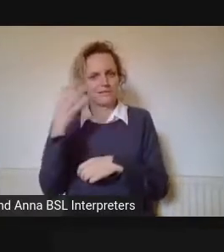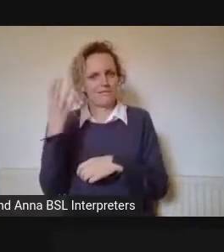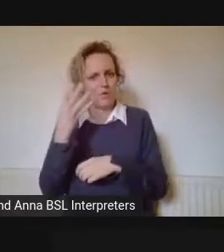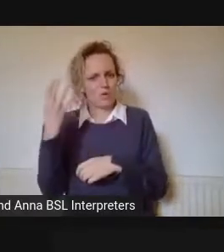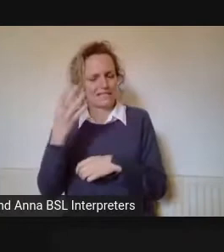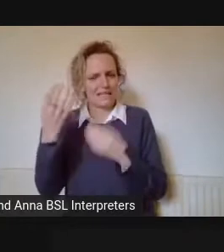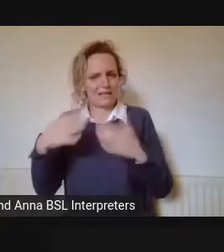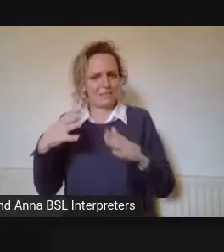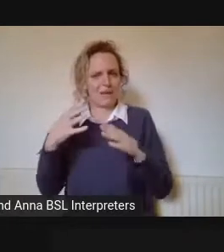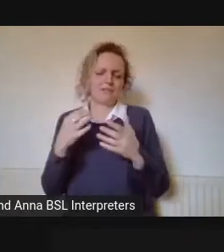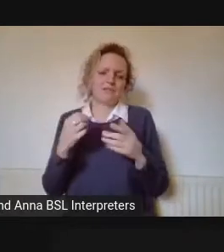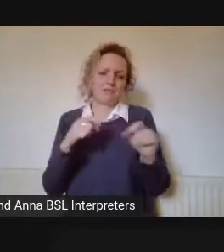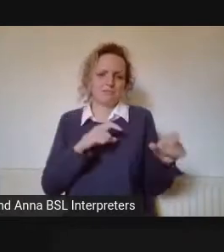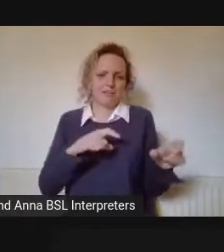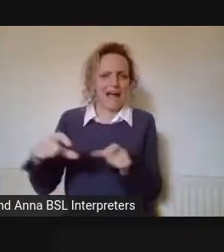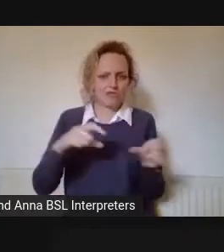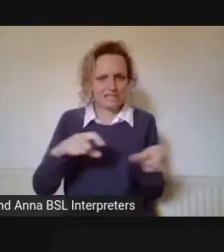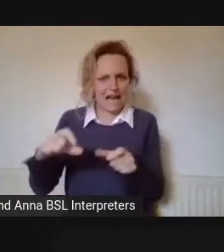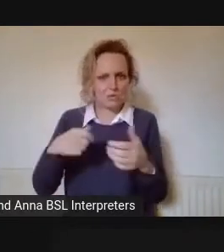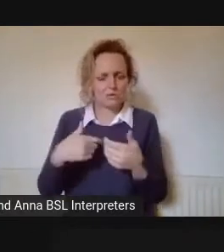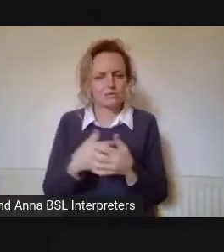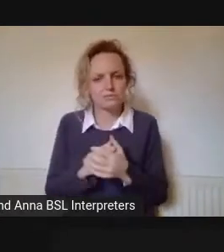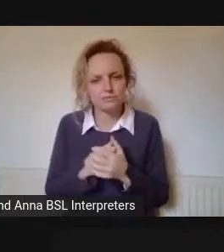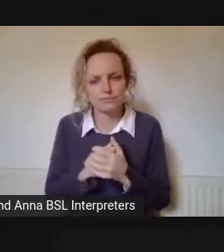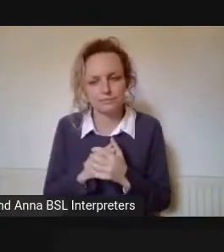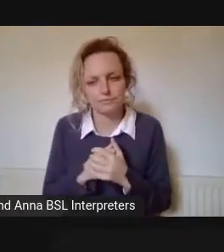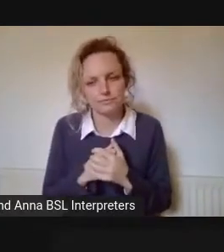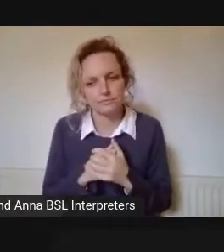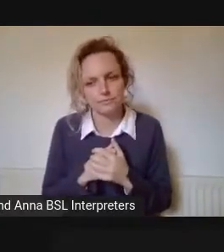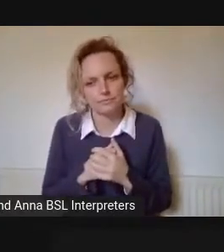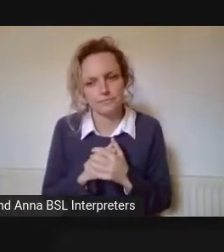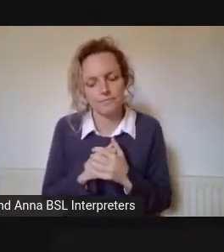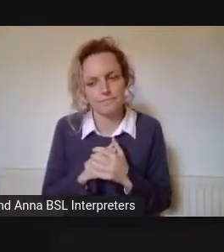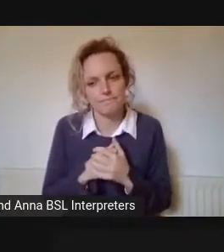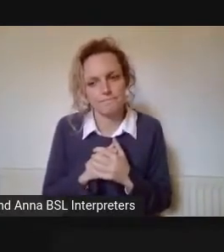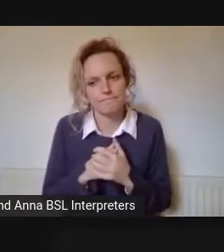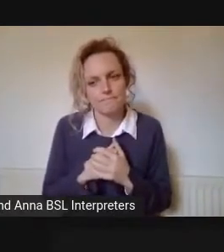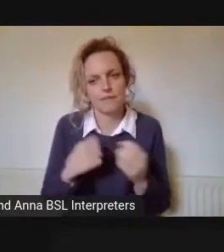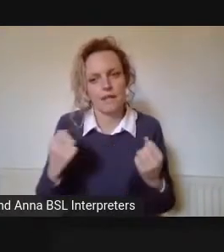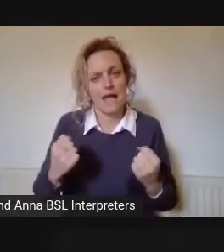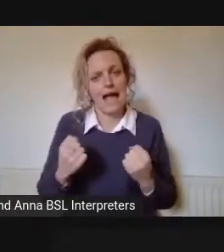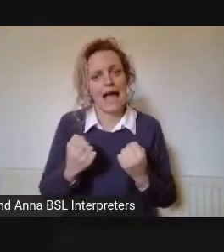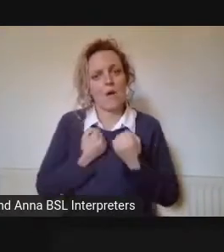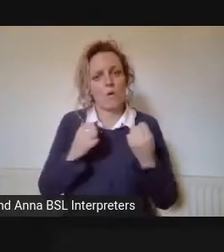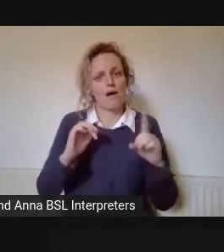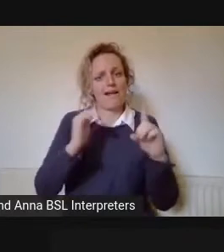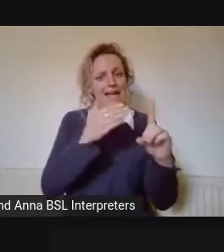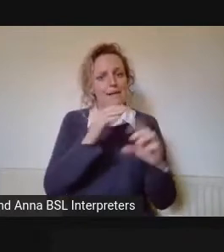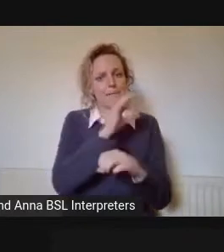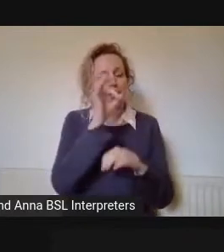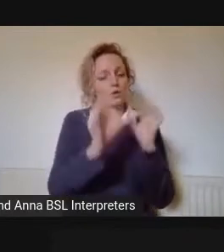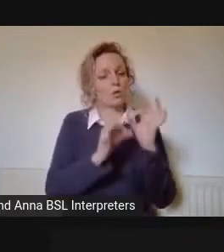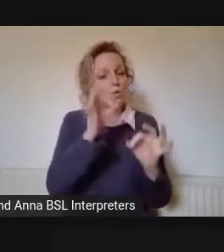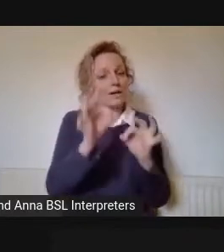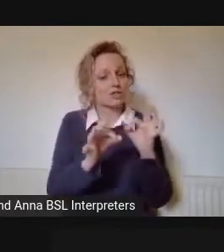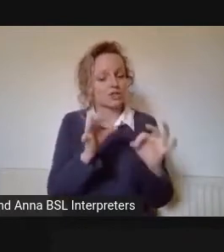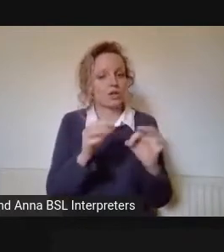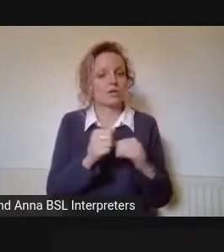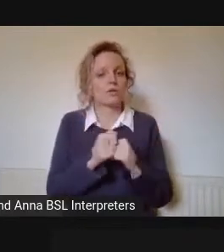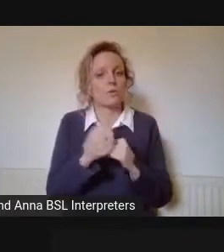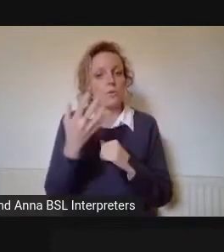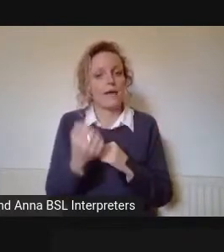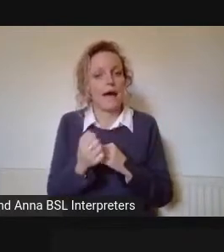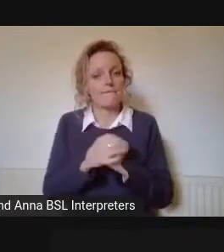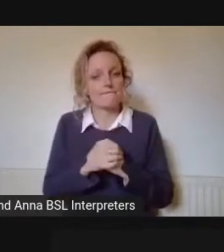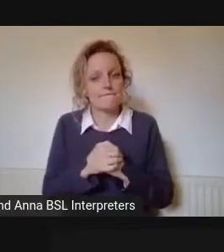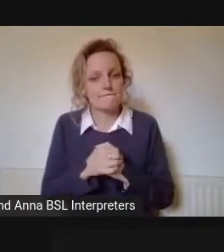And you know, like our objective was not to question whether or not these are sort of like hackathons where like